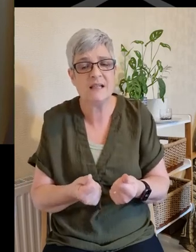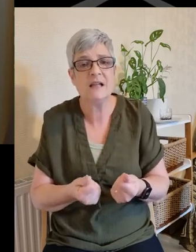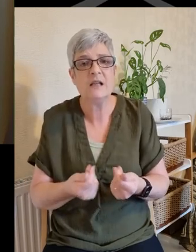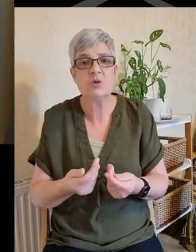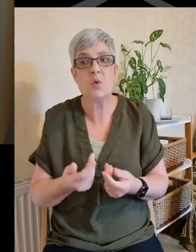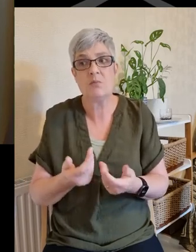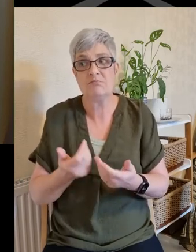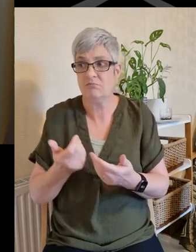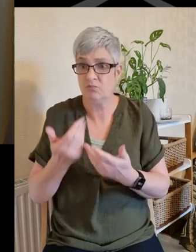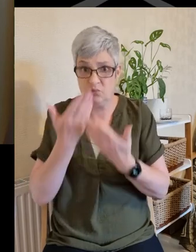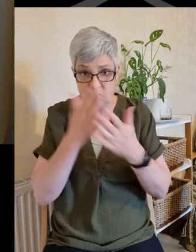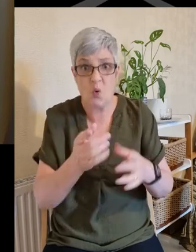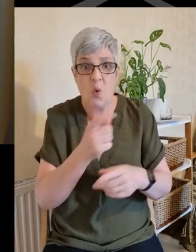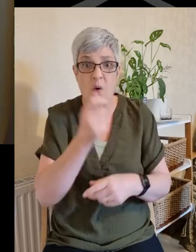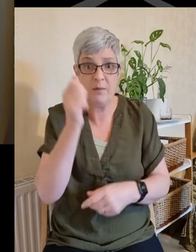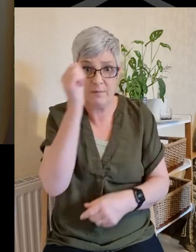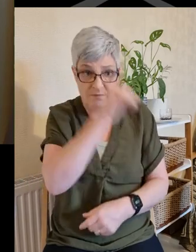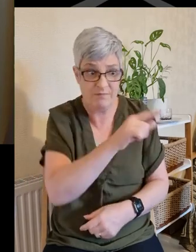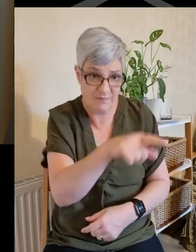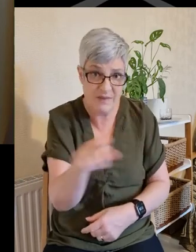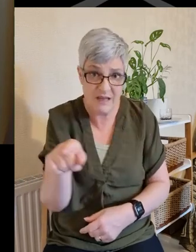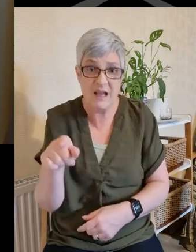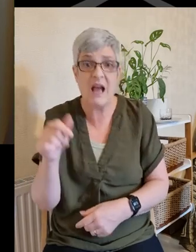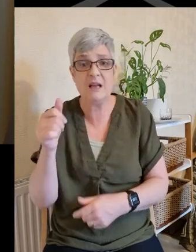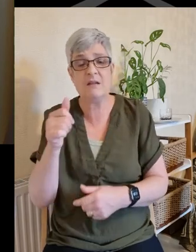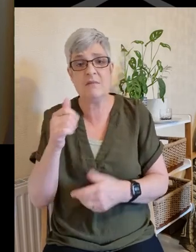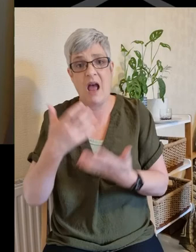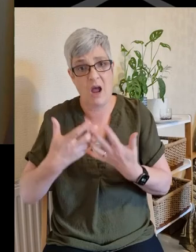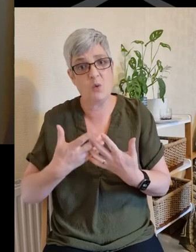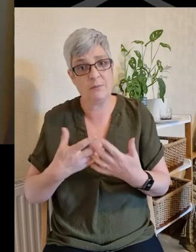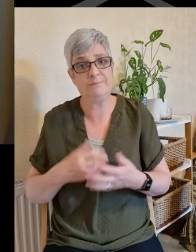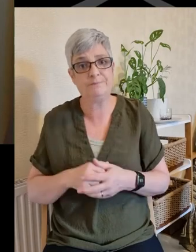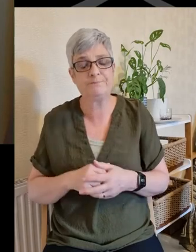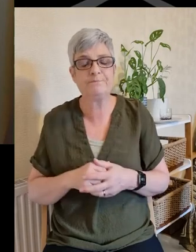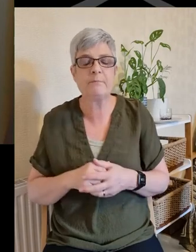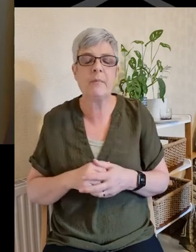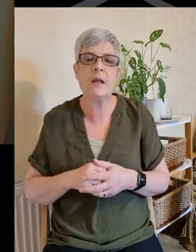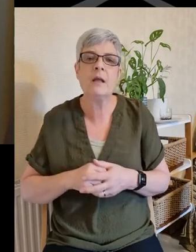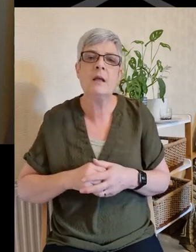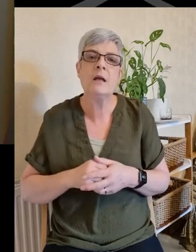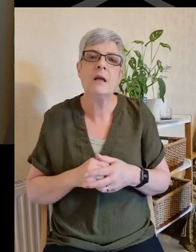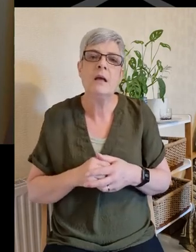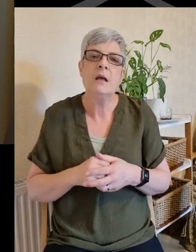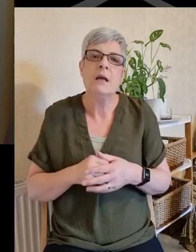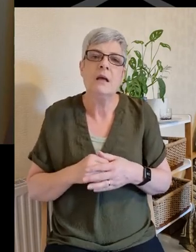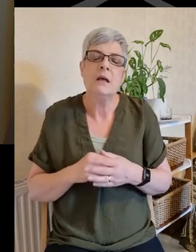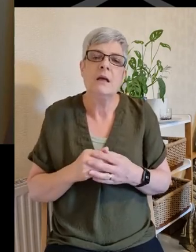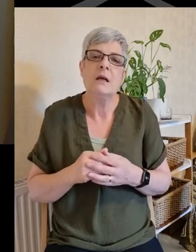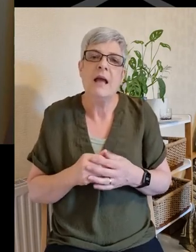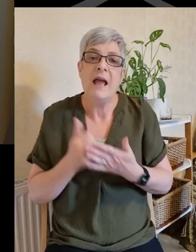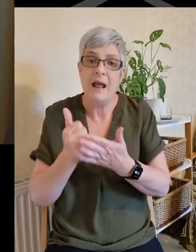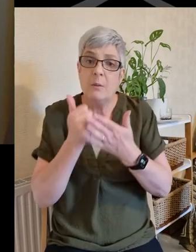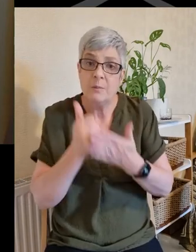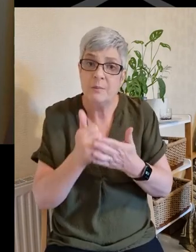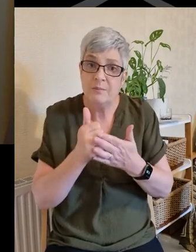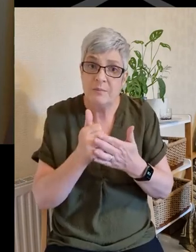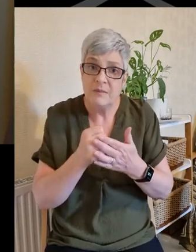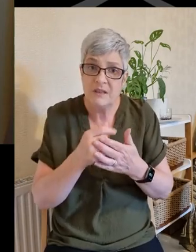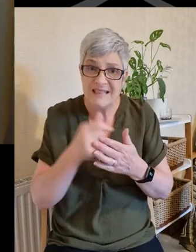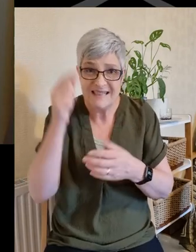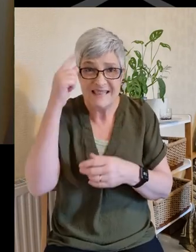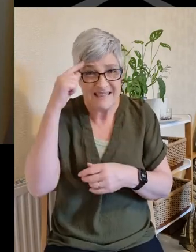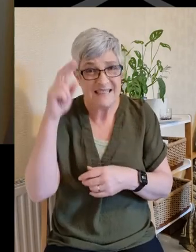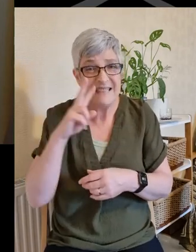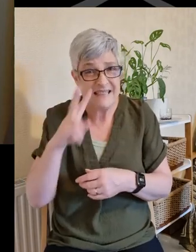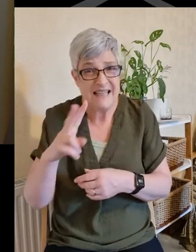how. Please let the decision makers realise that covering over the cracks is no longer enough.